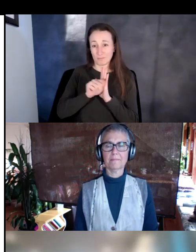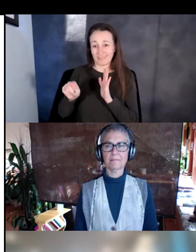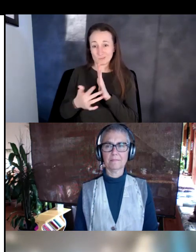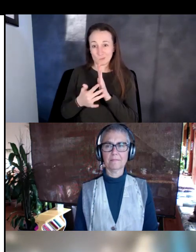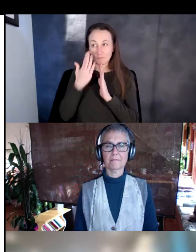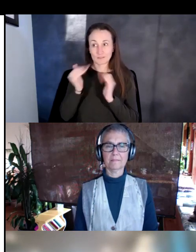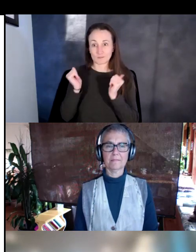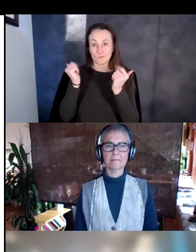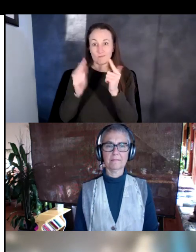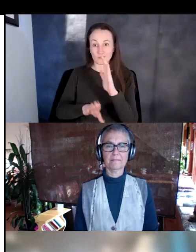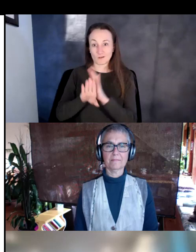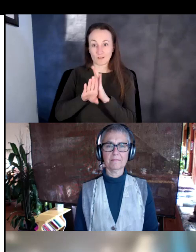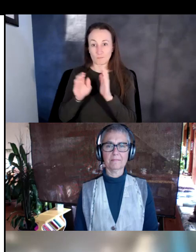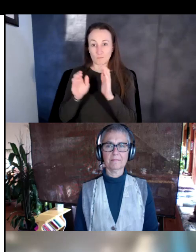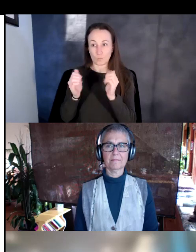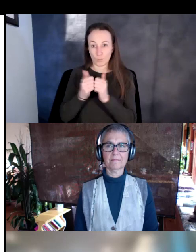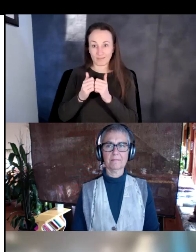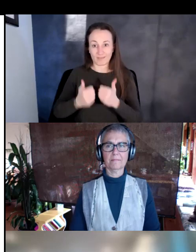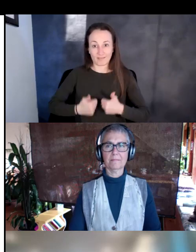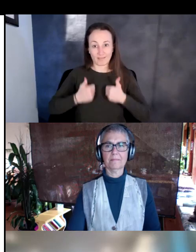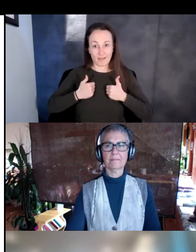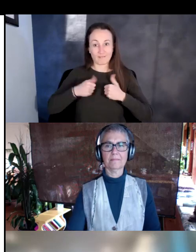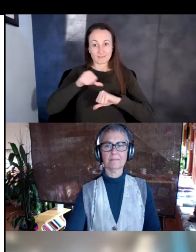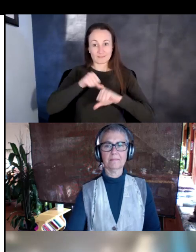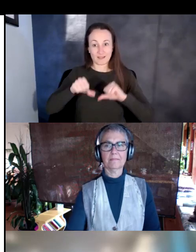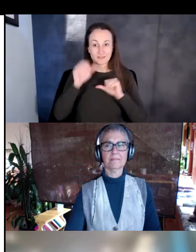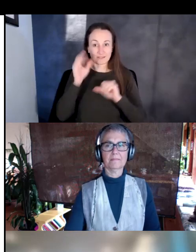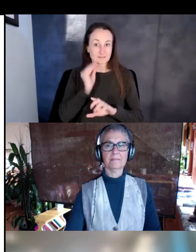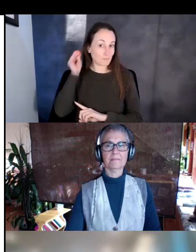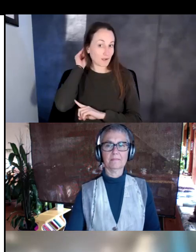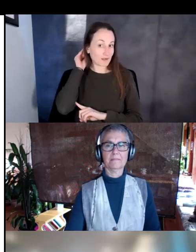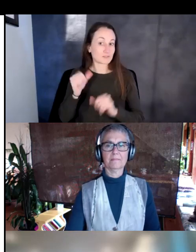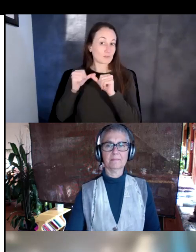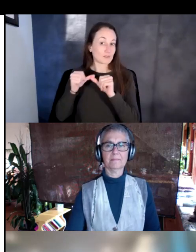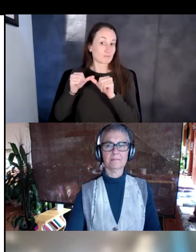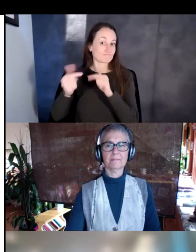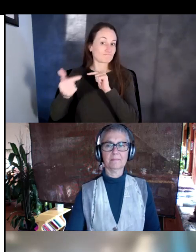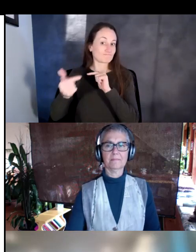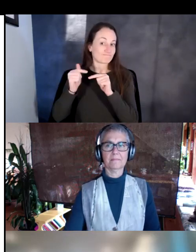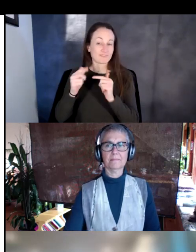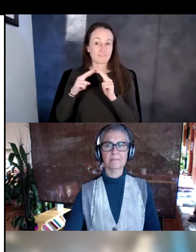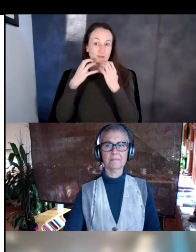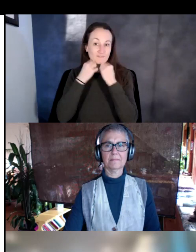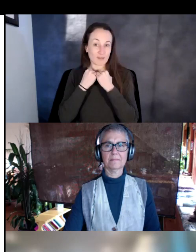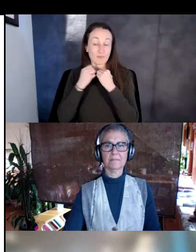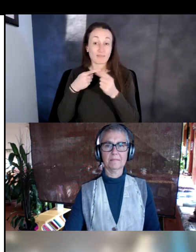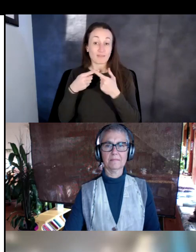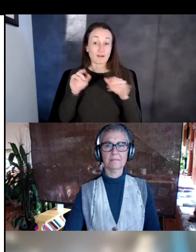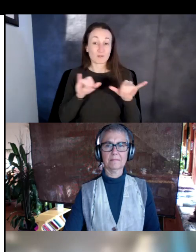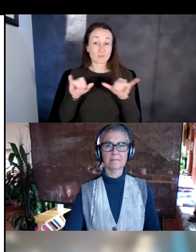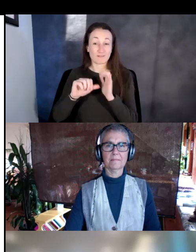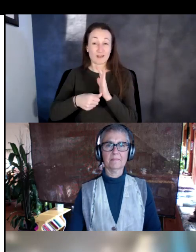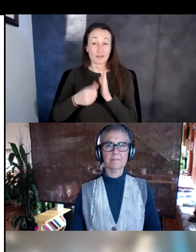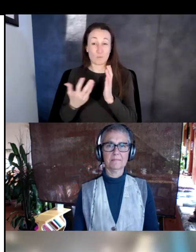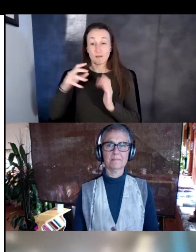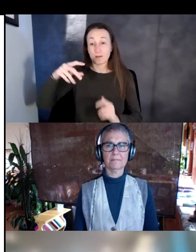all of these are developed kind of with wet lab scientists in mind. So keeping those conversations going are very valuable. I also have to